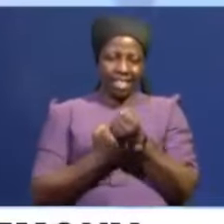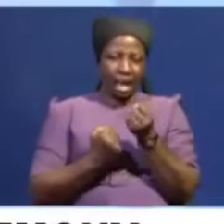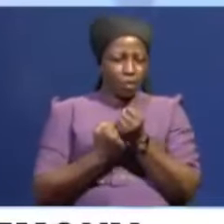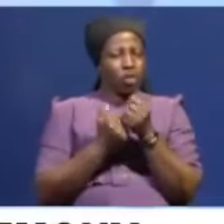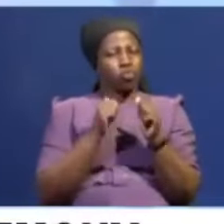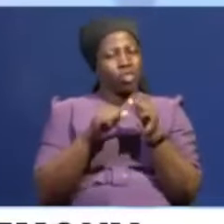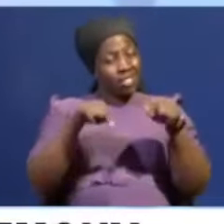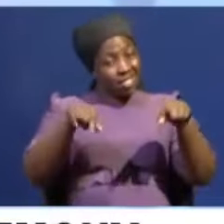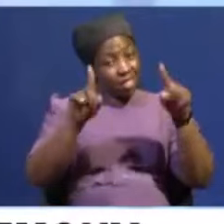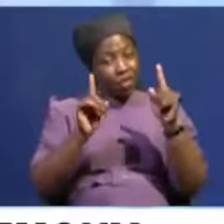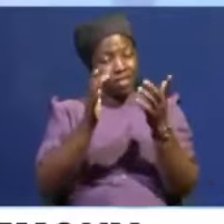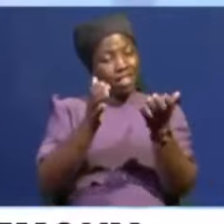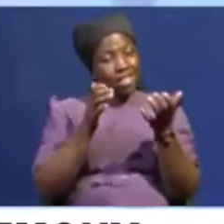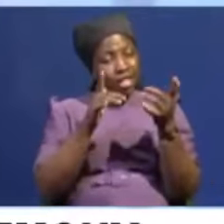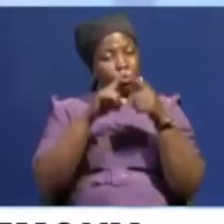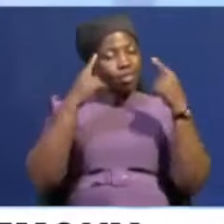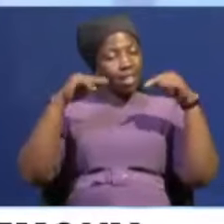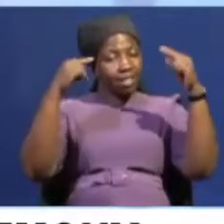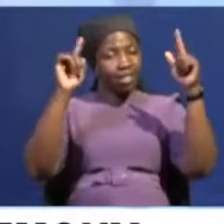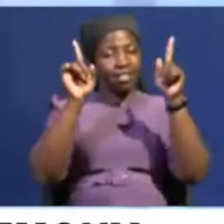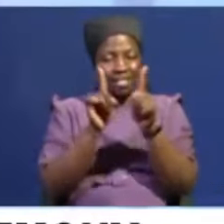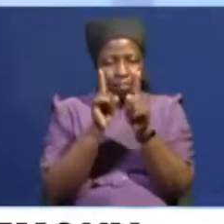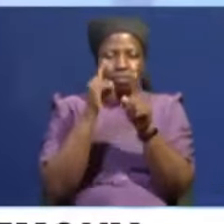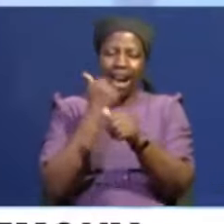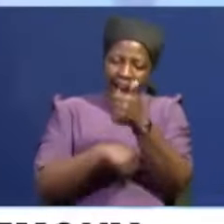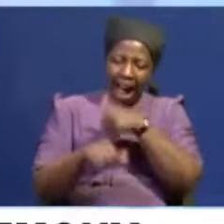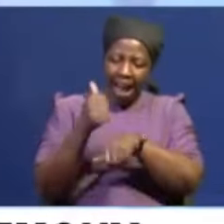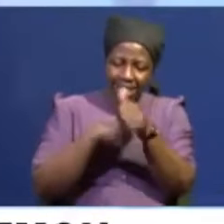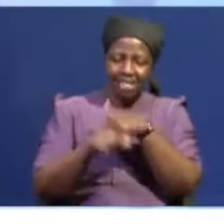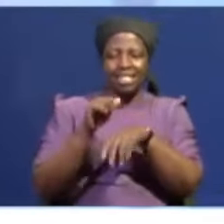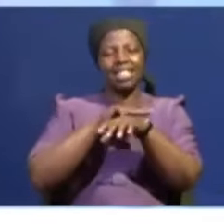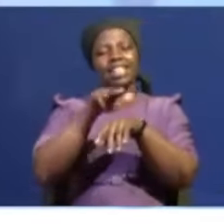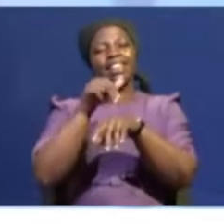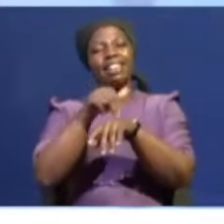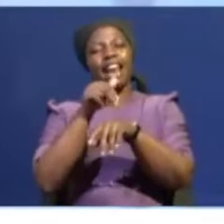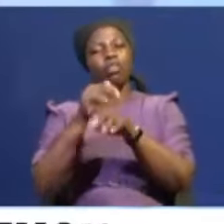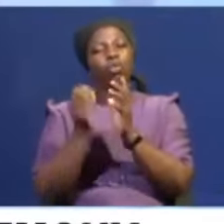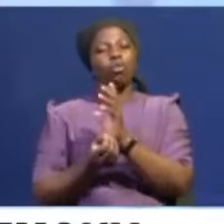to excel and play their part in national growth.